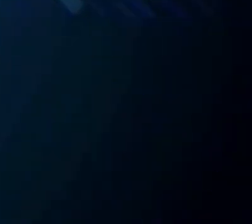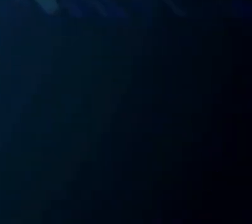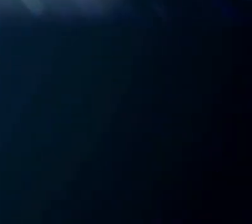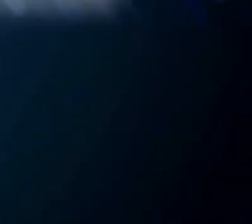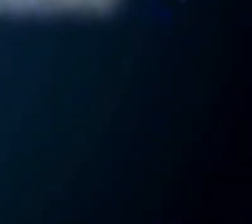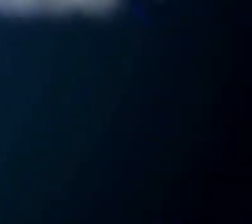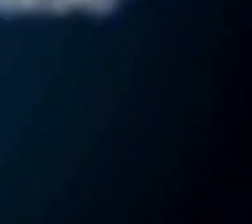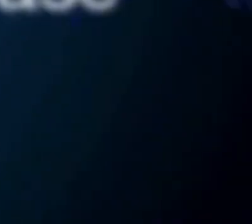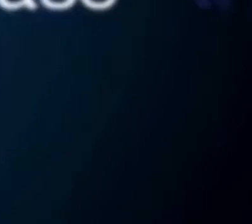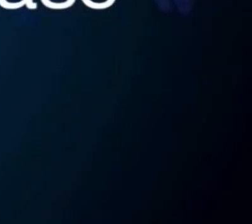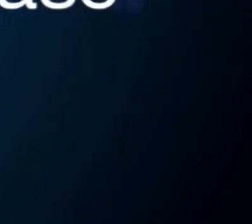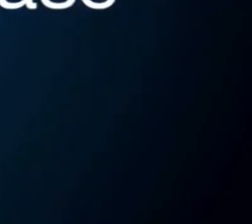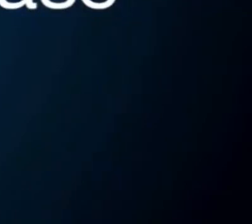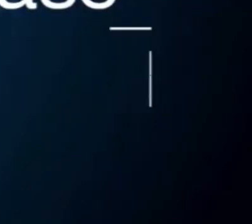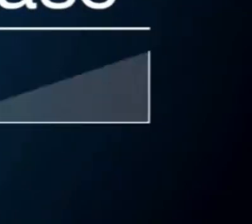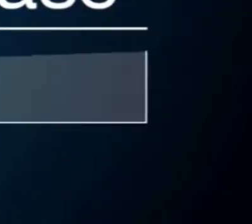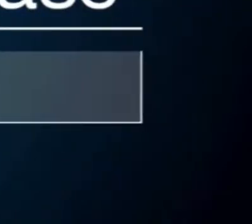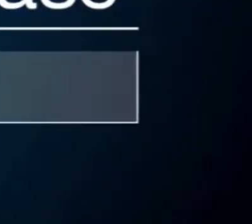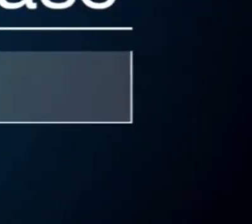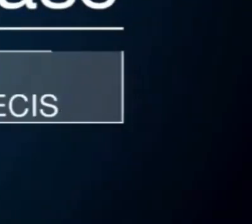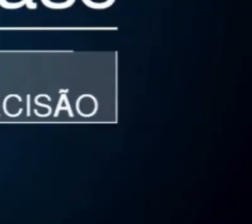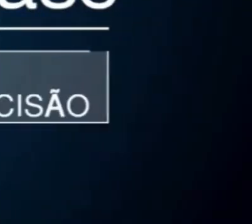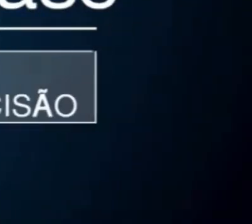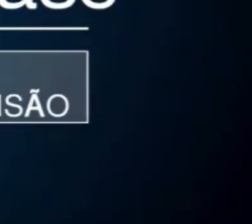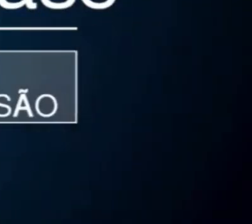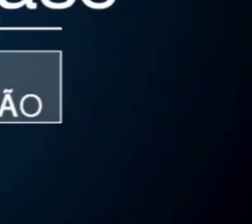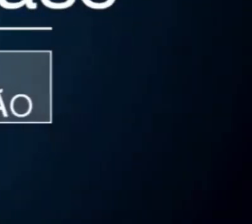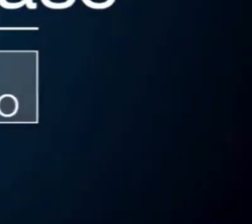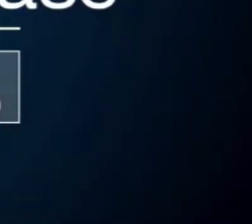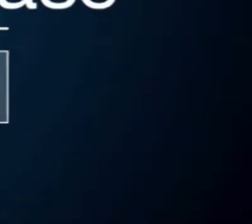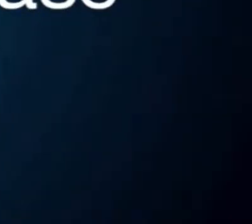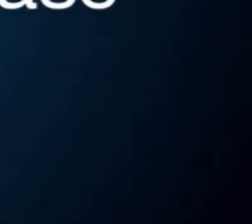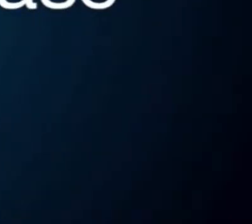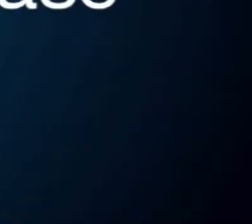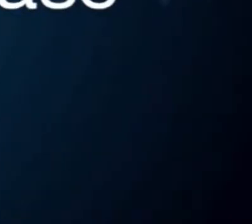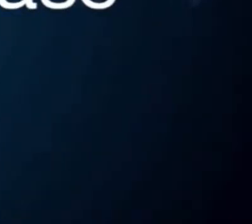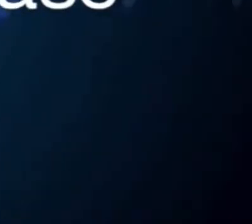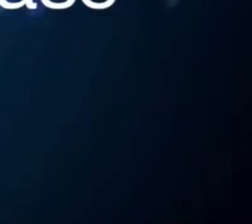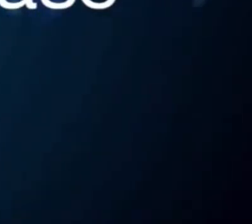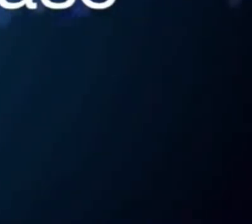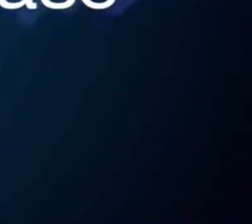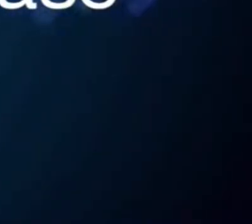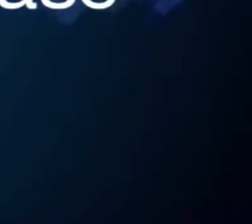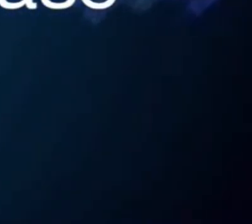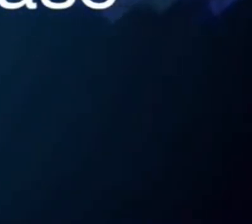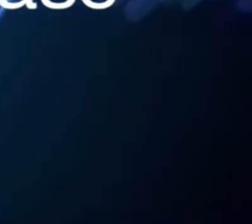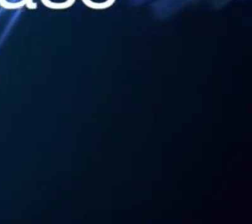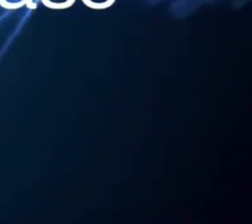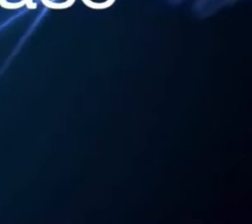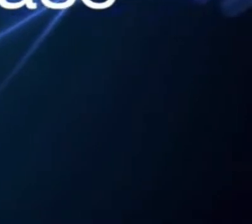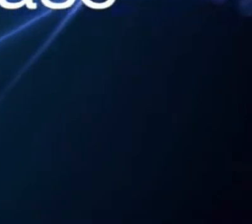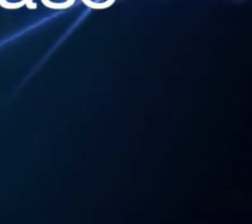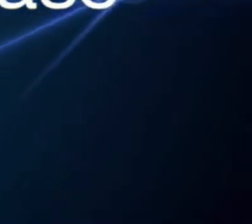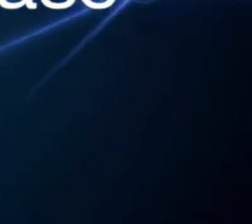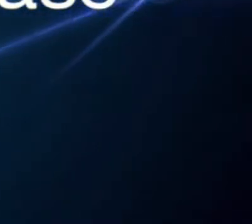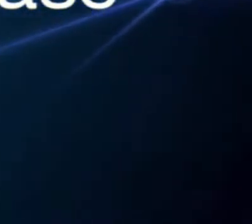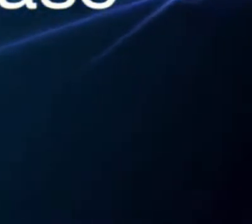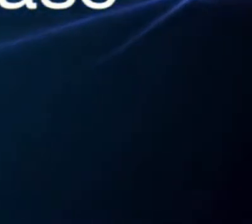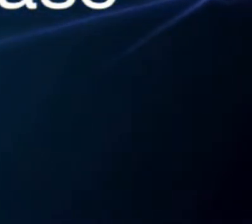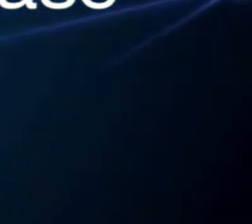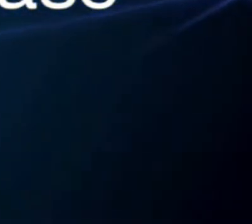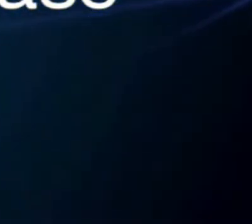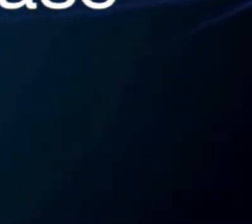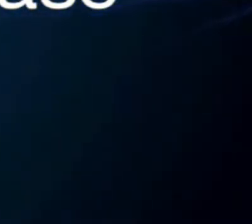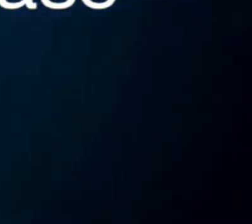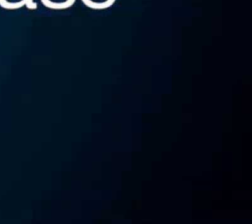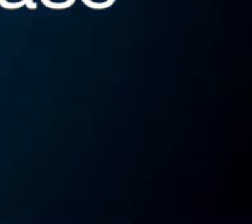Alexion, unidade de doenças raras da AstraZeneca, combina a liderança e experiência da Alexion em doenças raras. Com